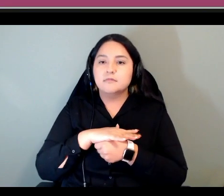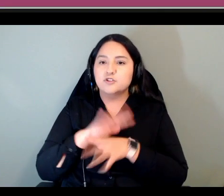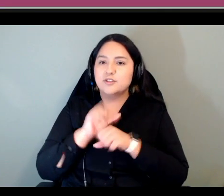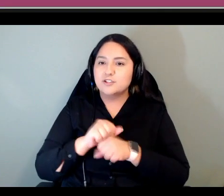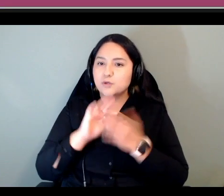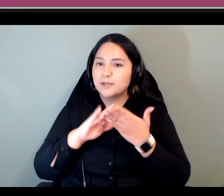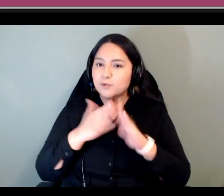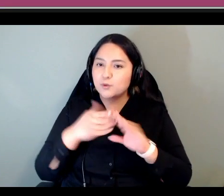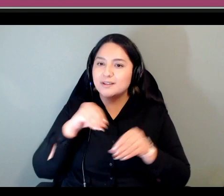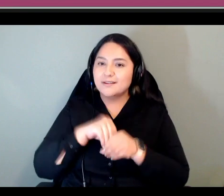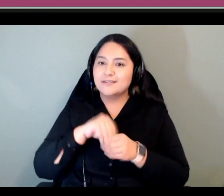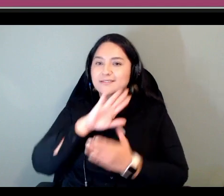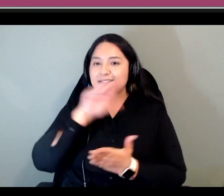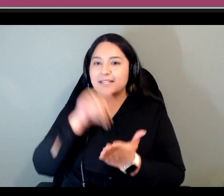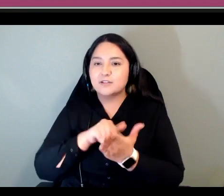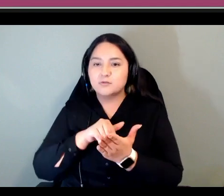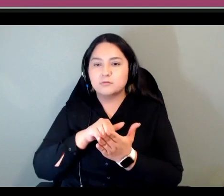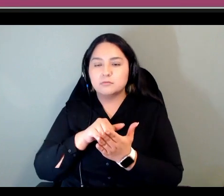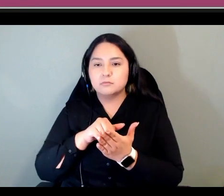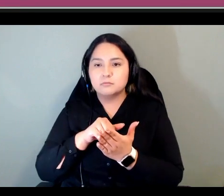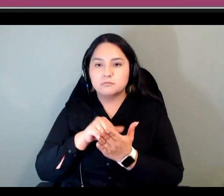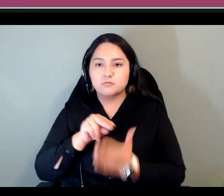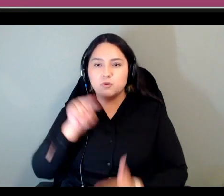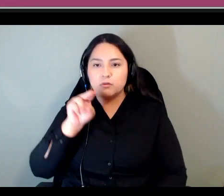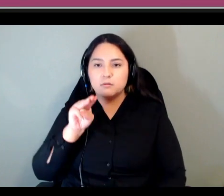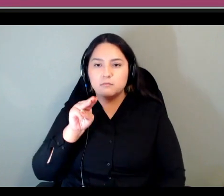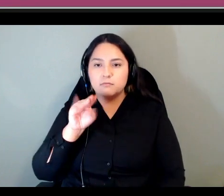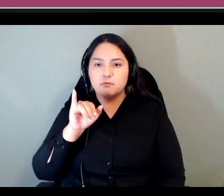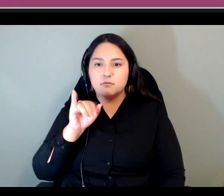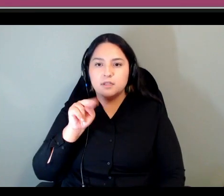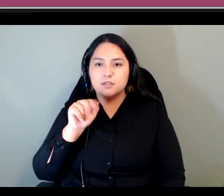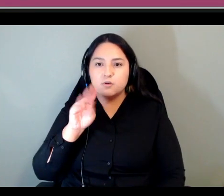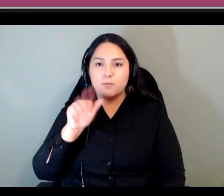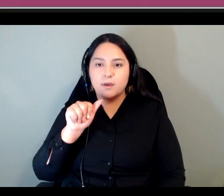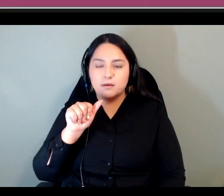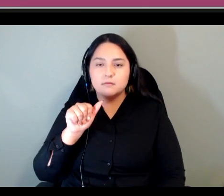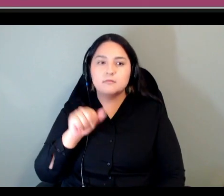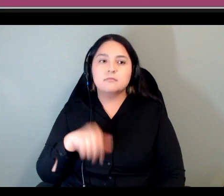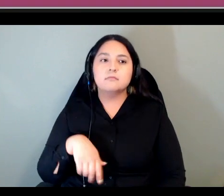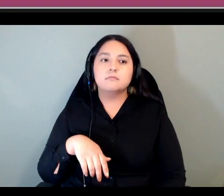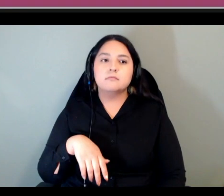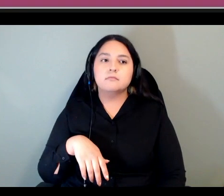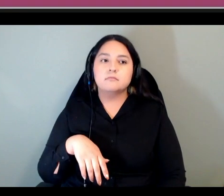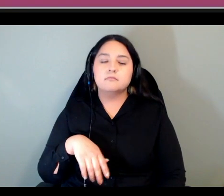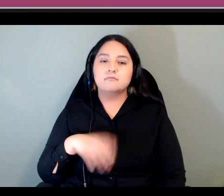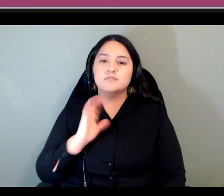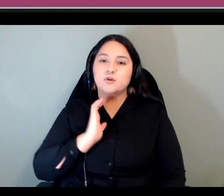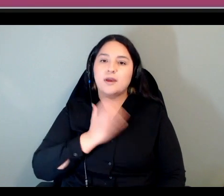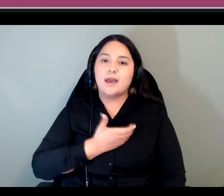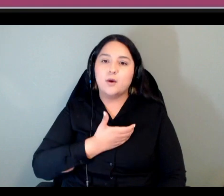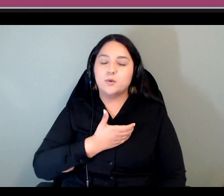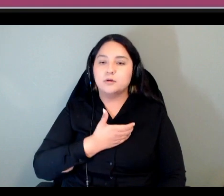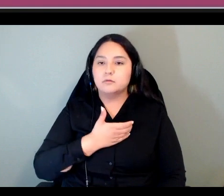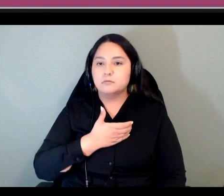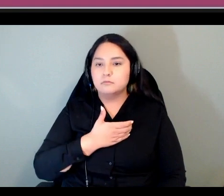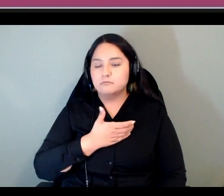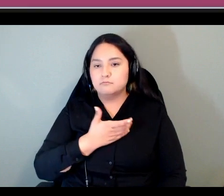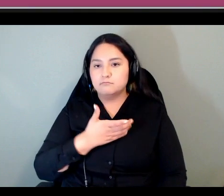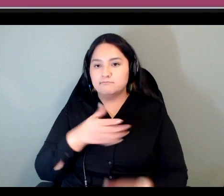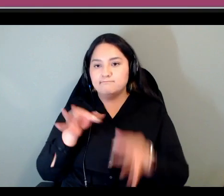in central northern Manitoba. And our mandate is, as Kari alluded to, is